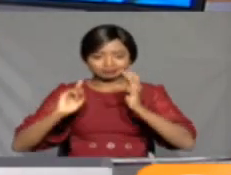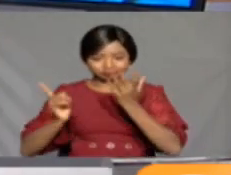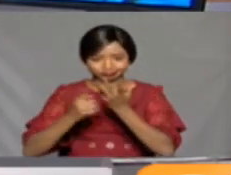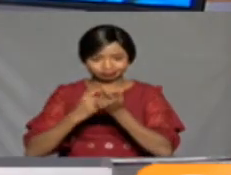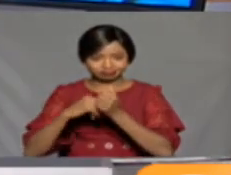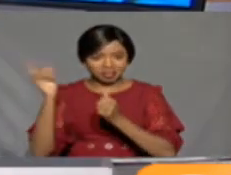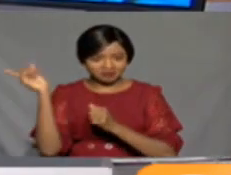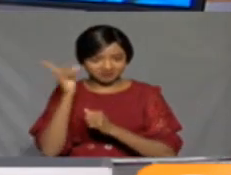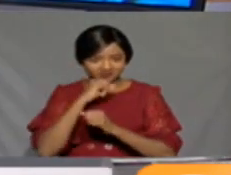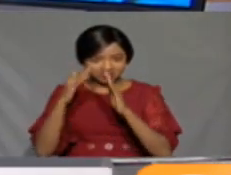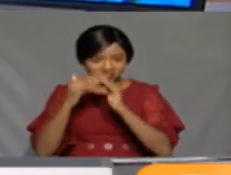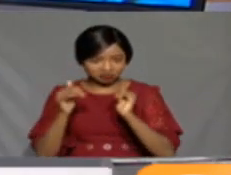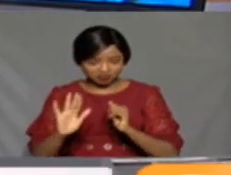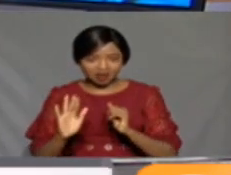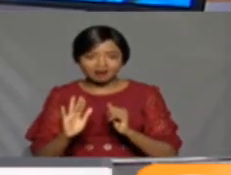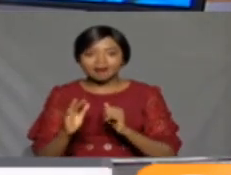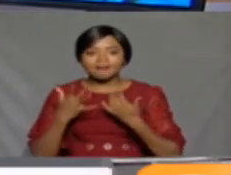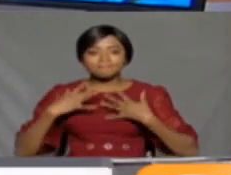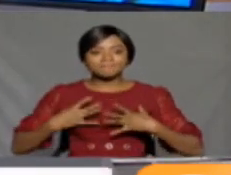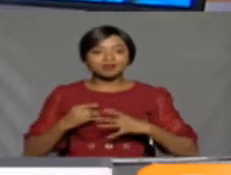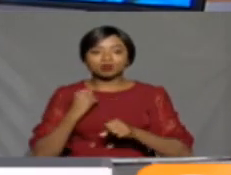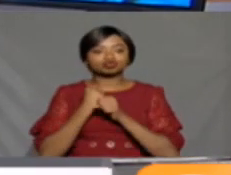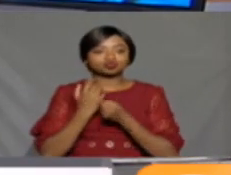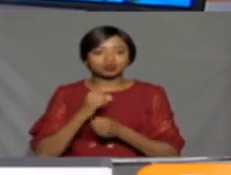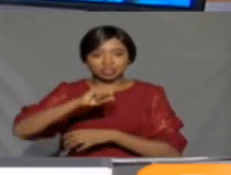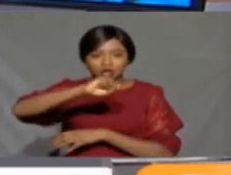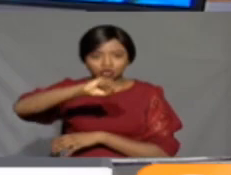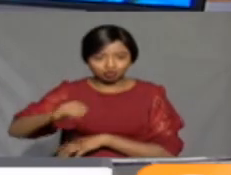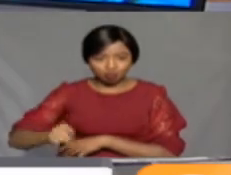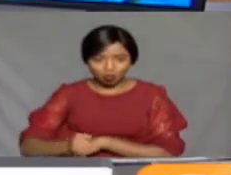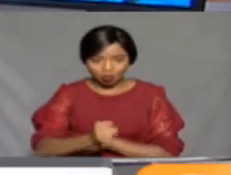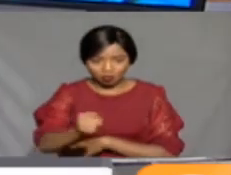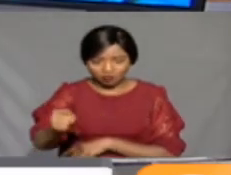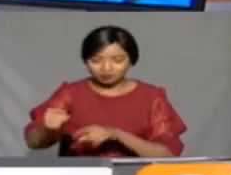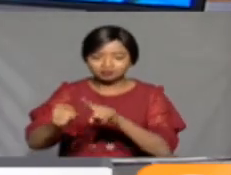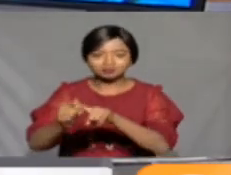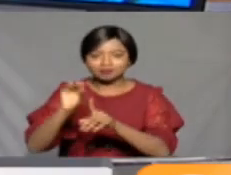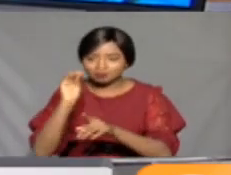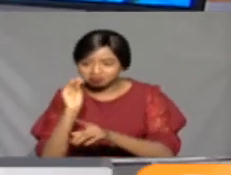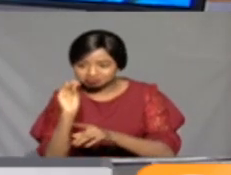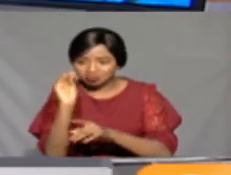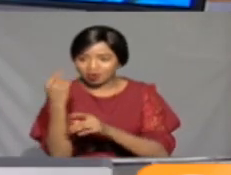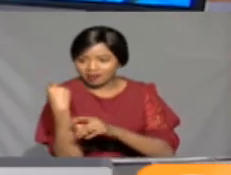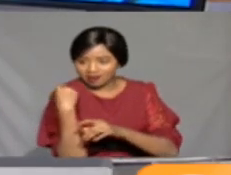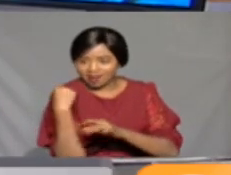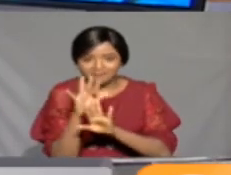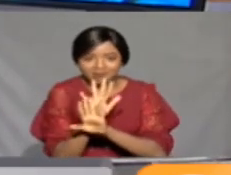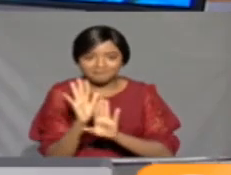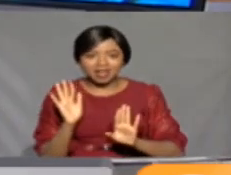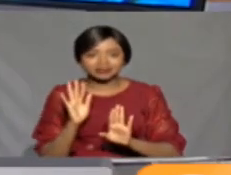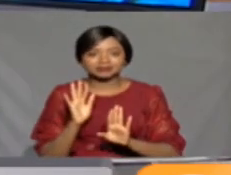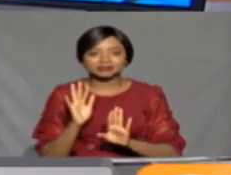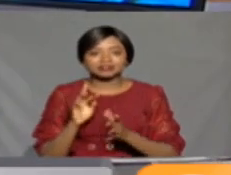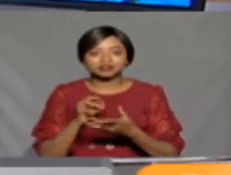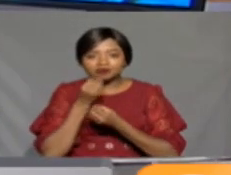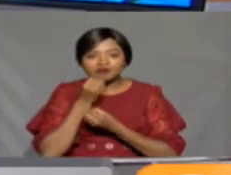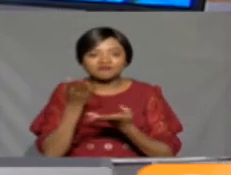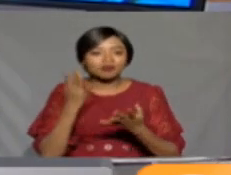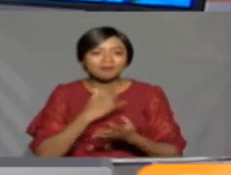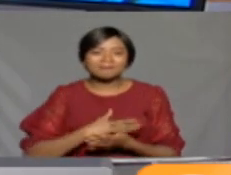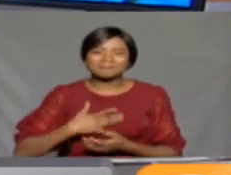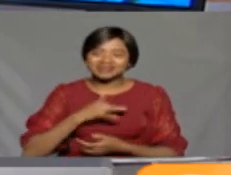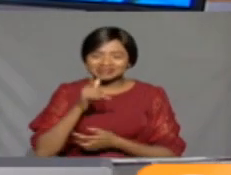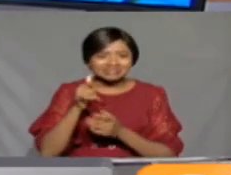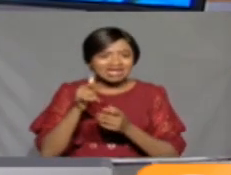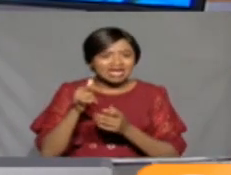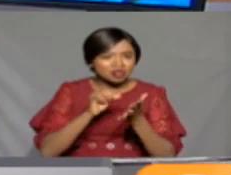the officials should mark either a door or a visible part of your building with a number. And the message out there is, please do not